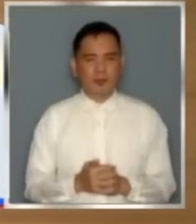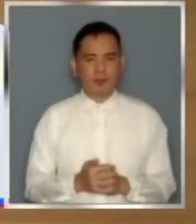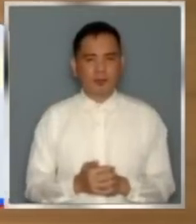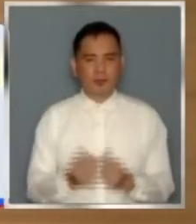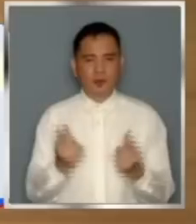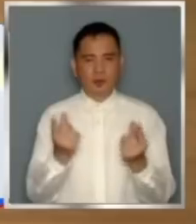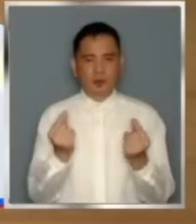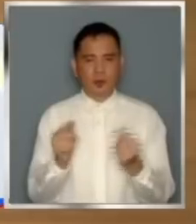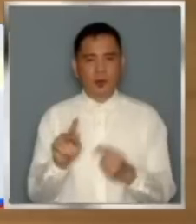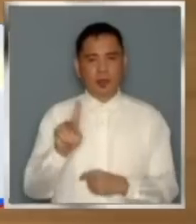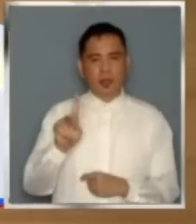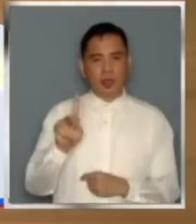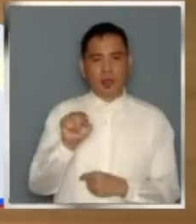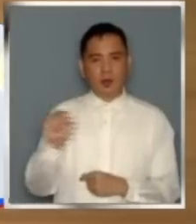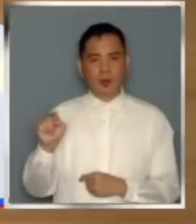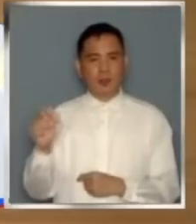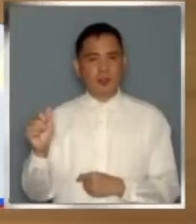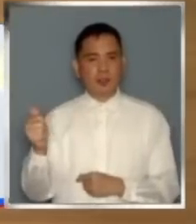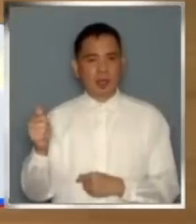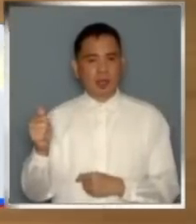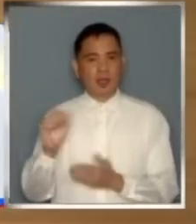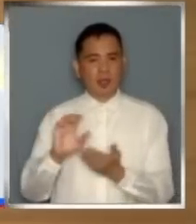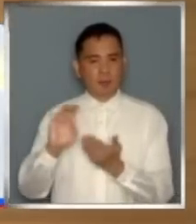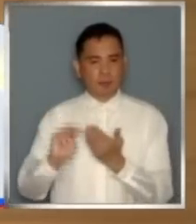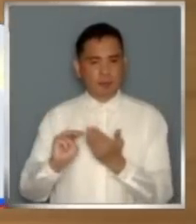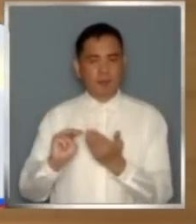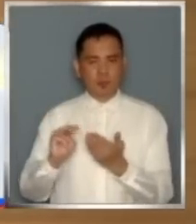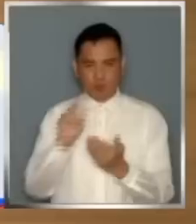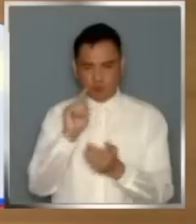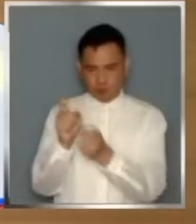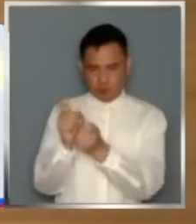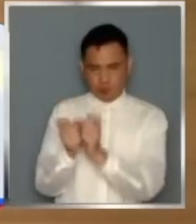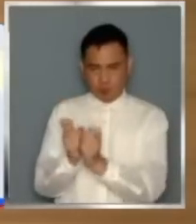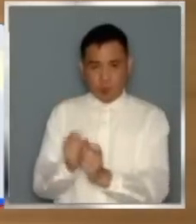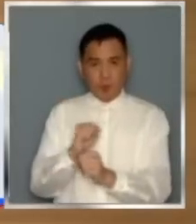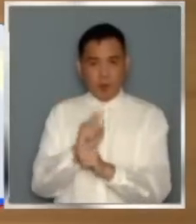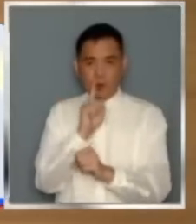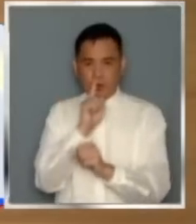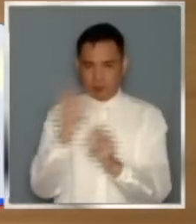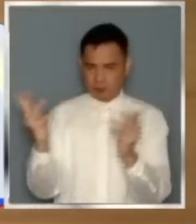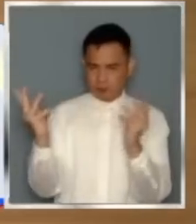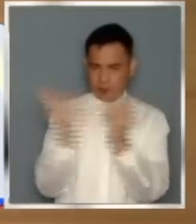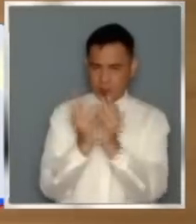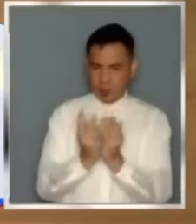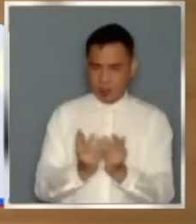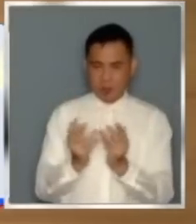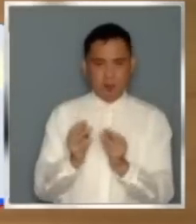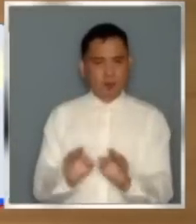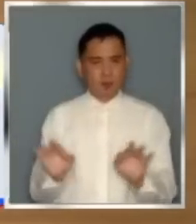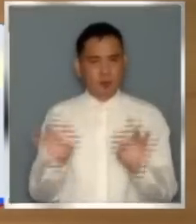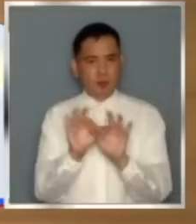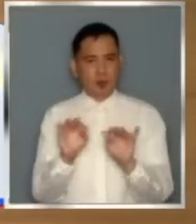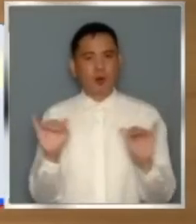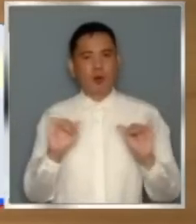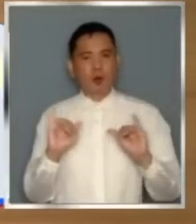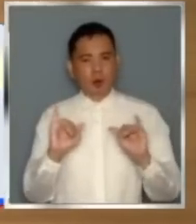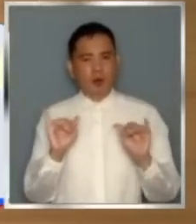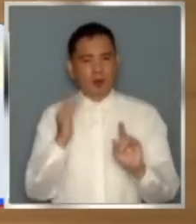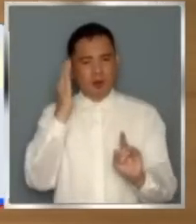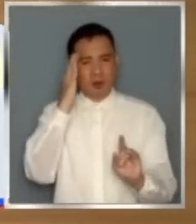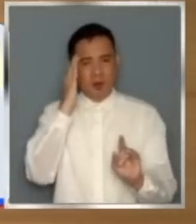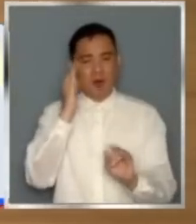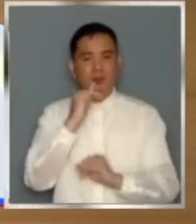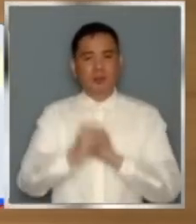K-10 curriculum to ensure that it is always relevant, responsive, and at par with international